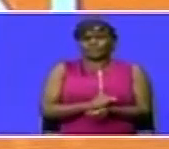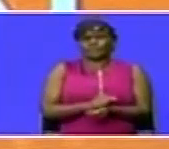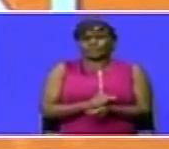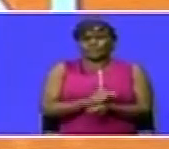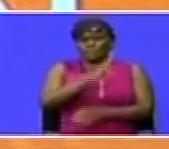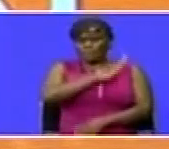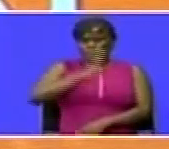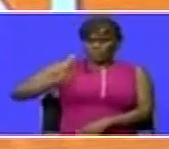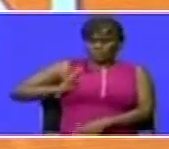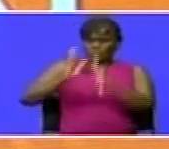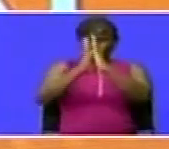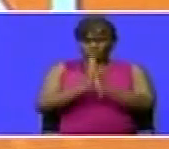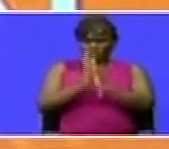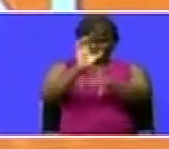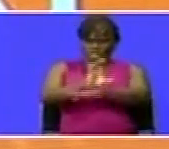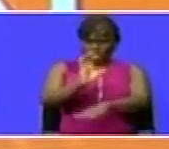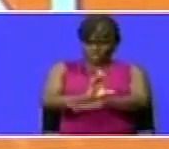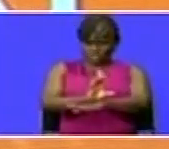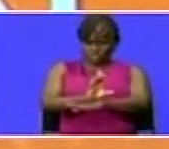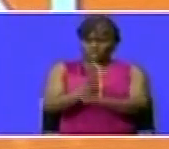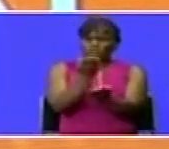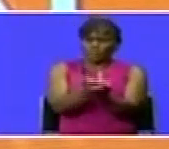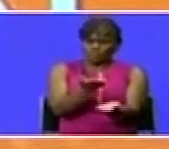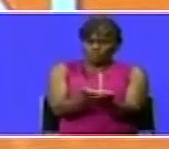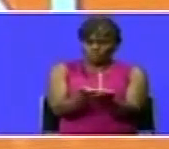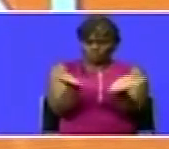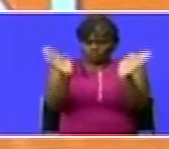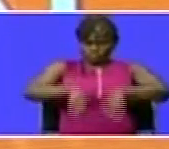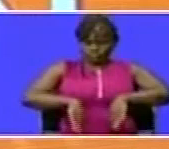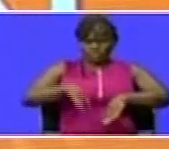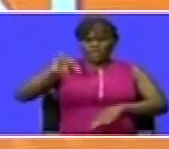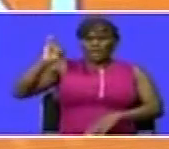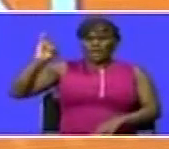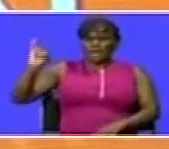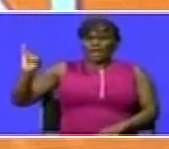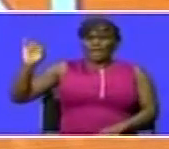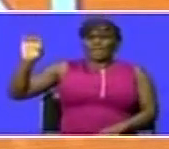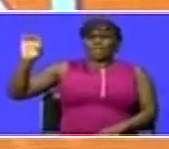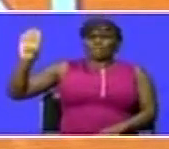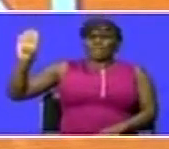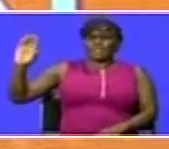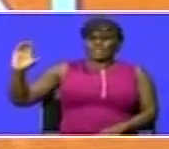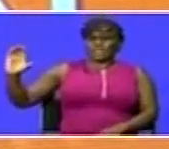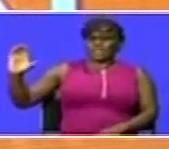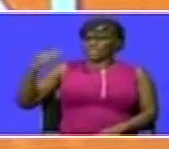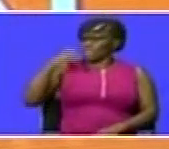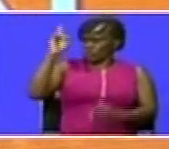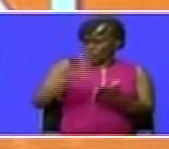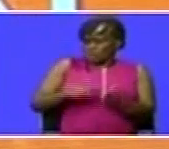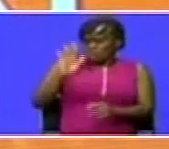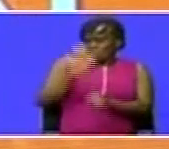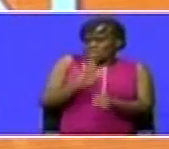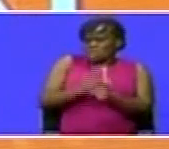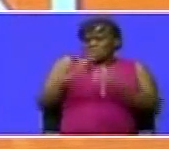Baraza la makanisa nchini NCCK limependekeza kutimuliwa kwa tume ya uchaguzi na mipaka IBC, likisema kuwa Wakenya